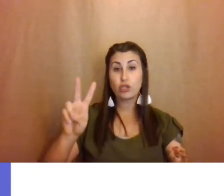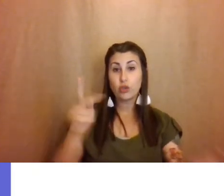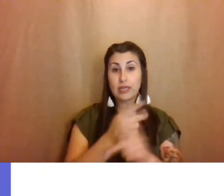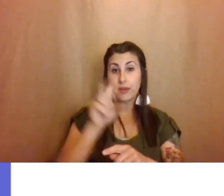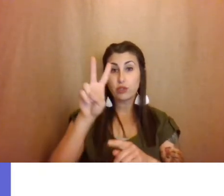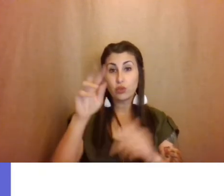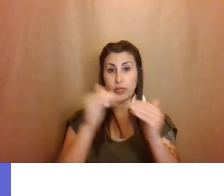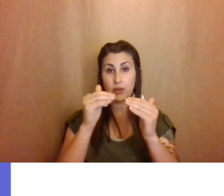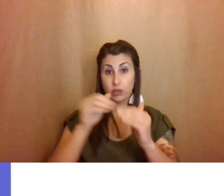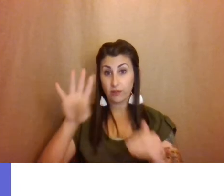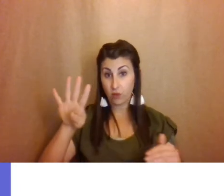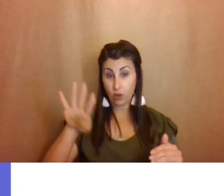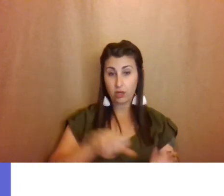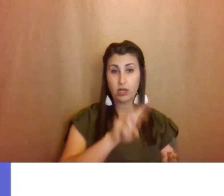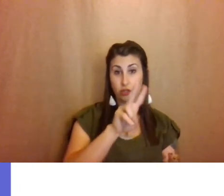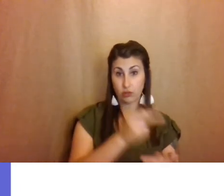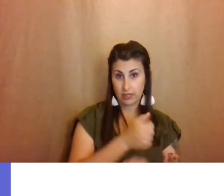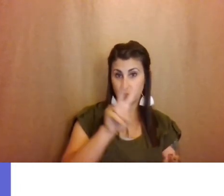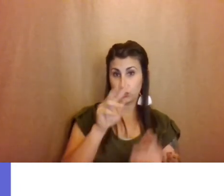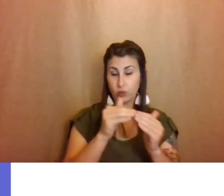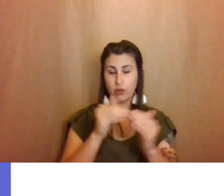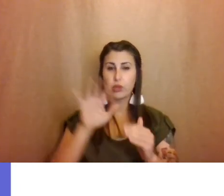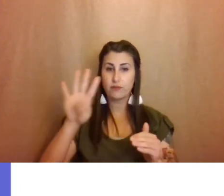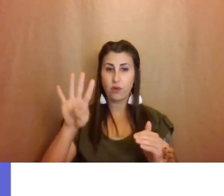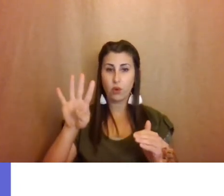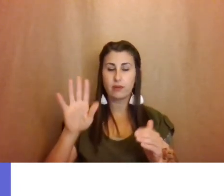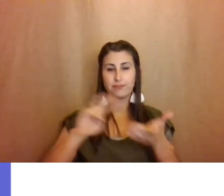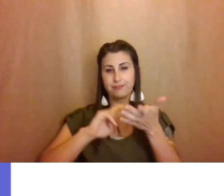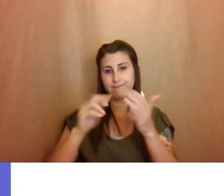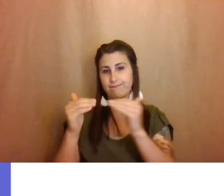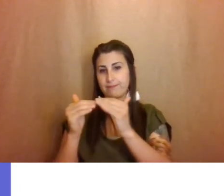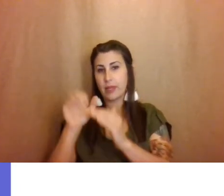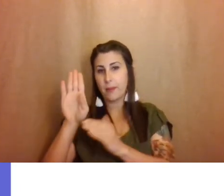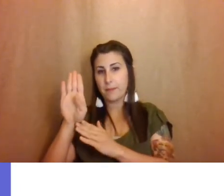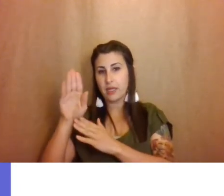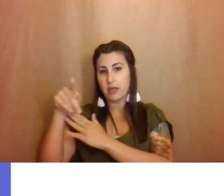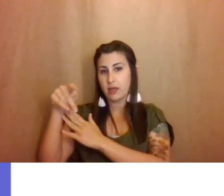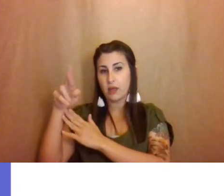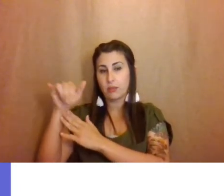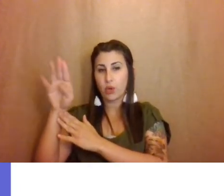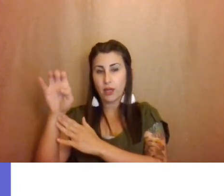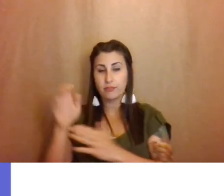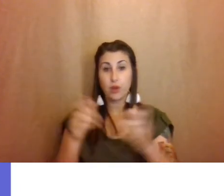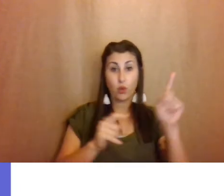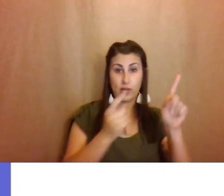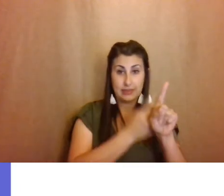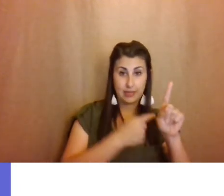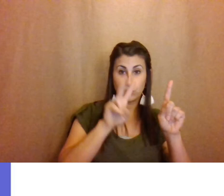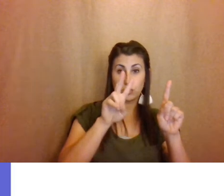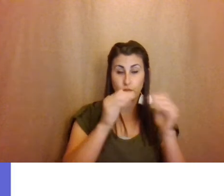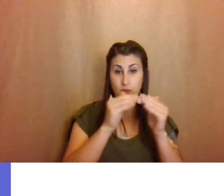is 4, and that equals B prime. 1 times 2 is 2. -1 times 2